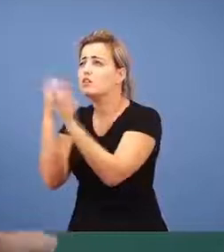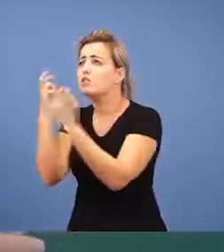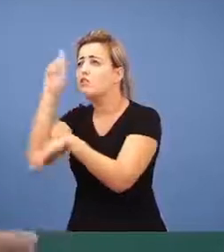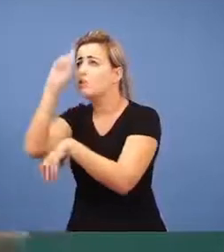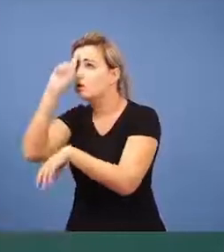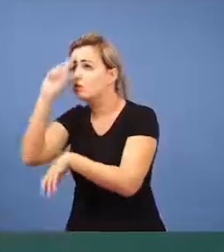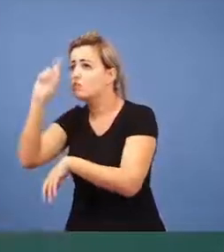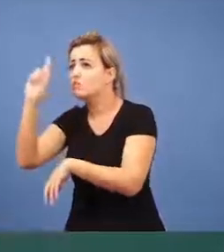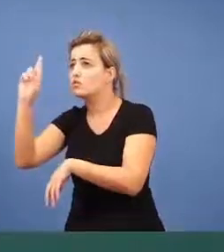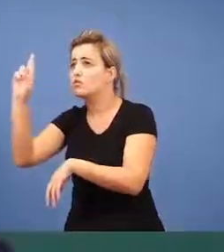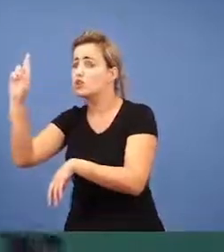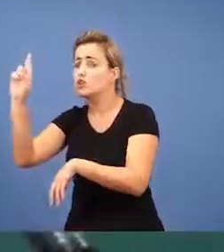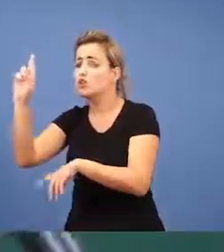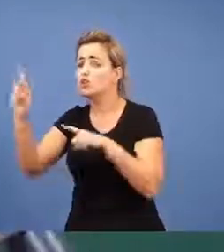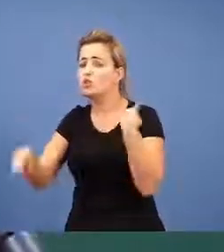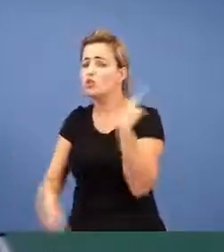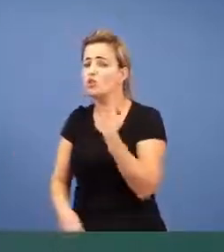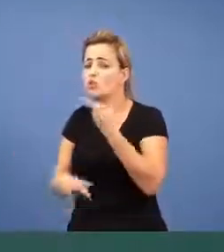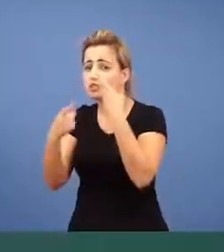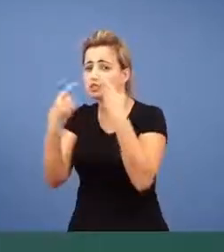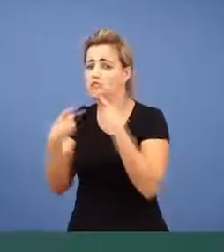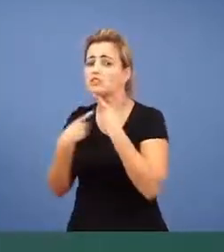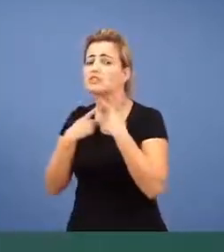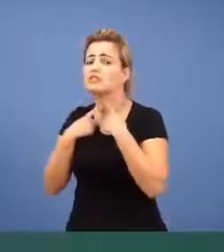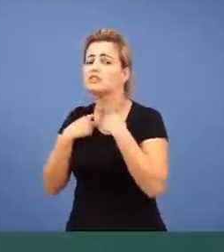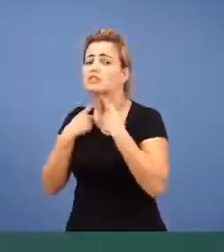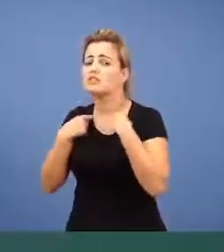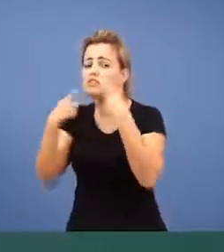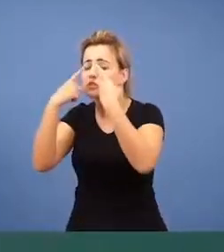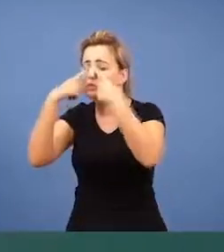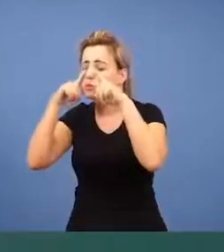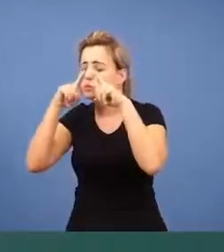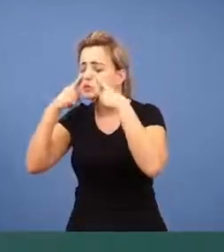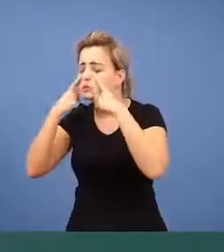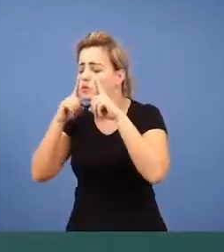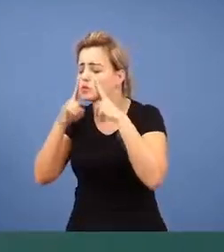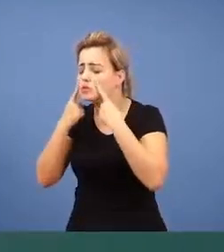and we began to plead to the Lord. We wanted to cry.